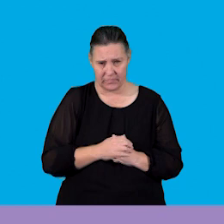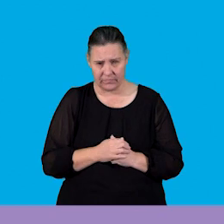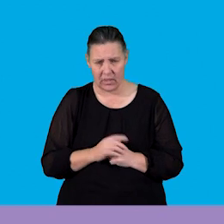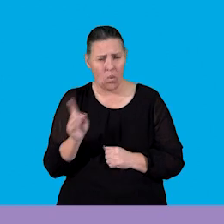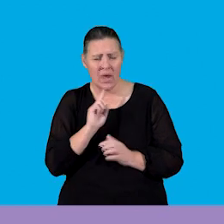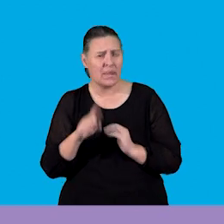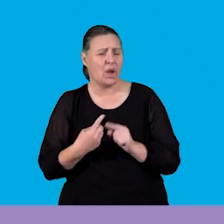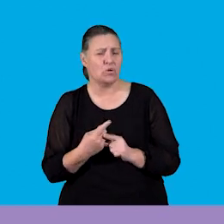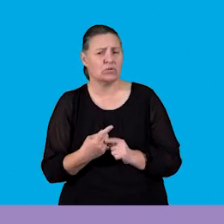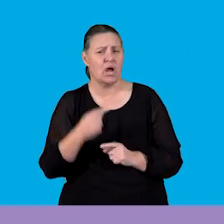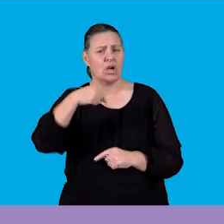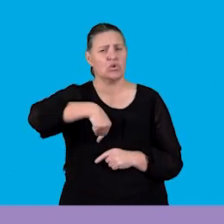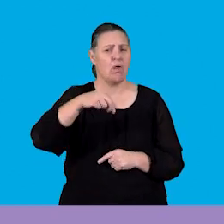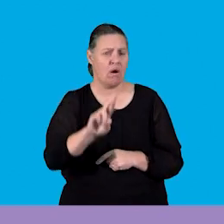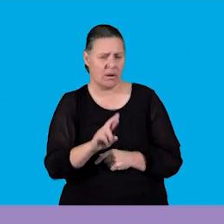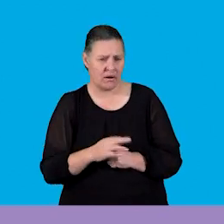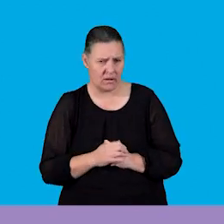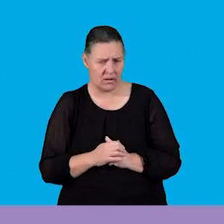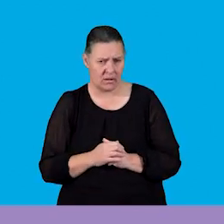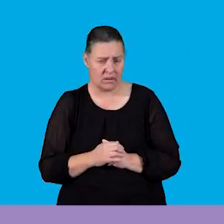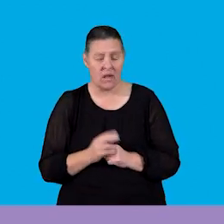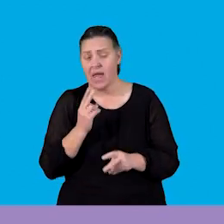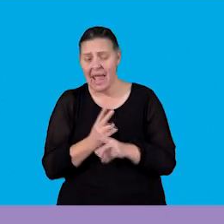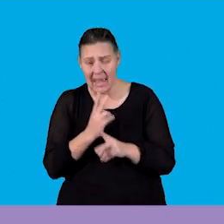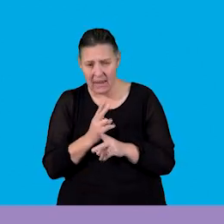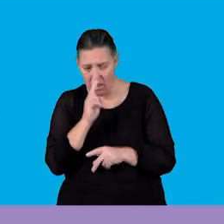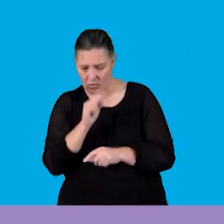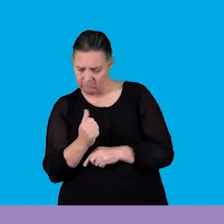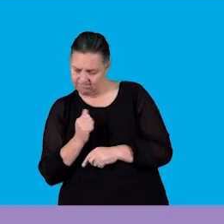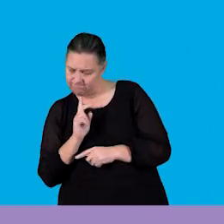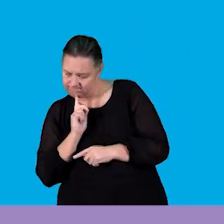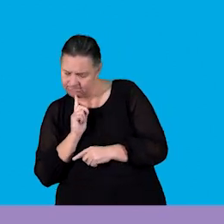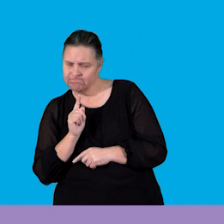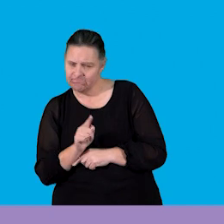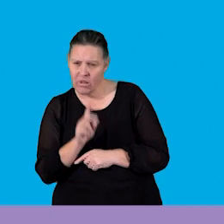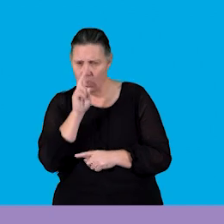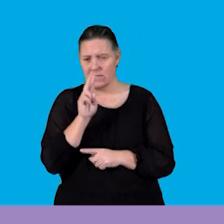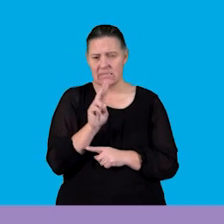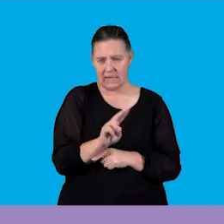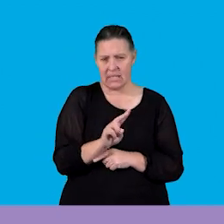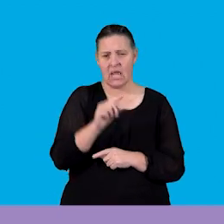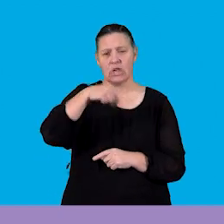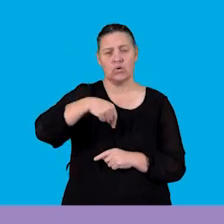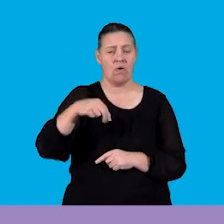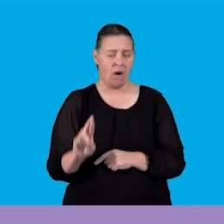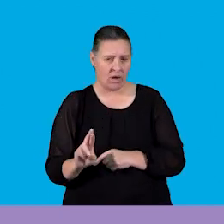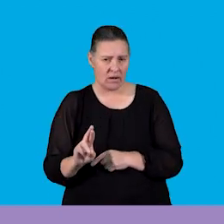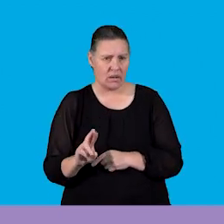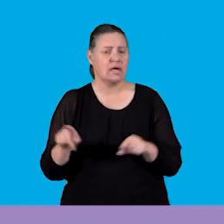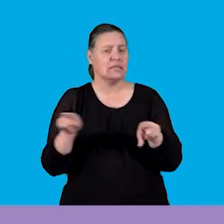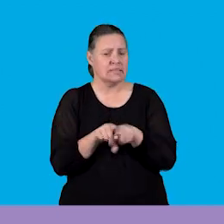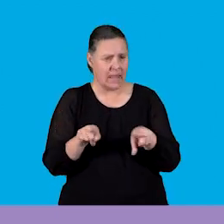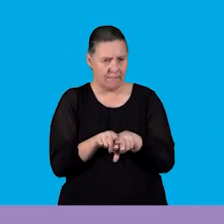of PQ. What about the length of QR? Now, again, looking back at our diagram, we can see